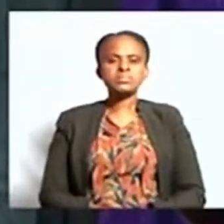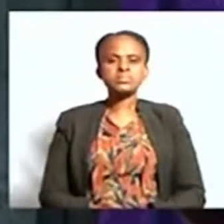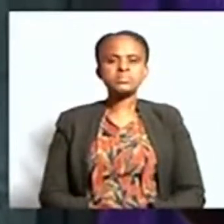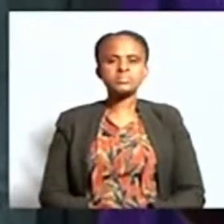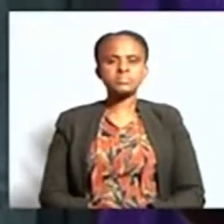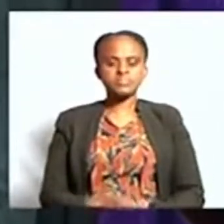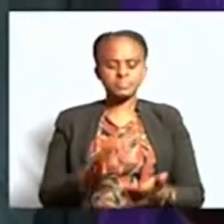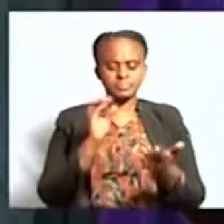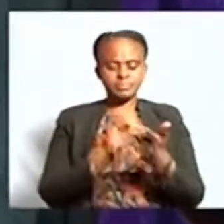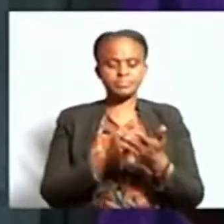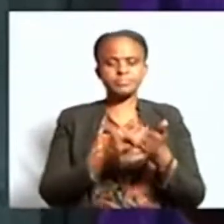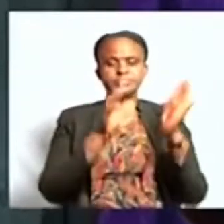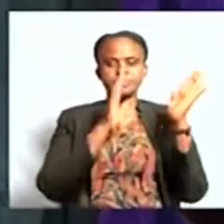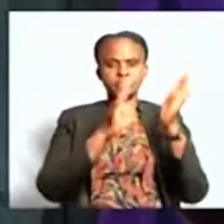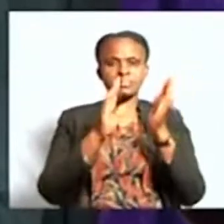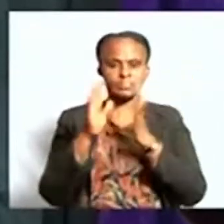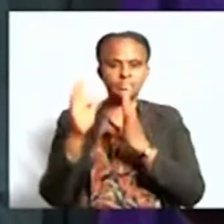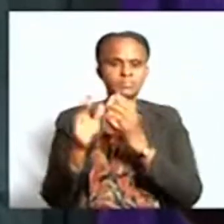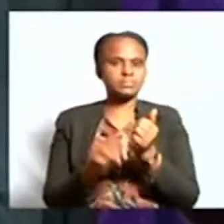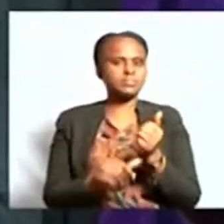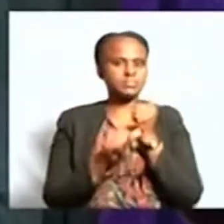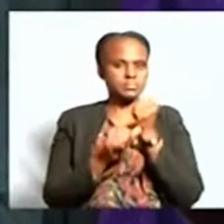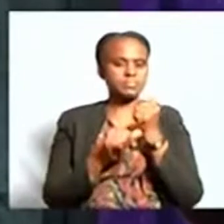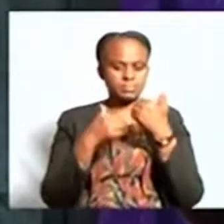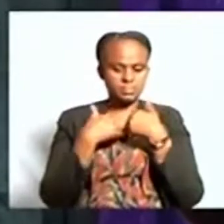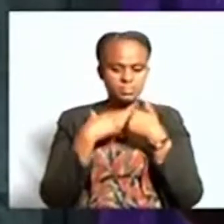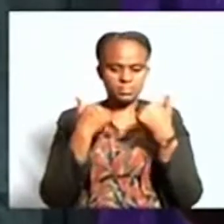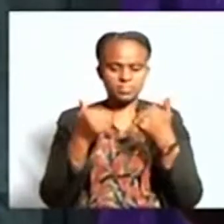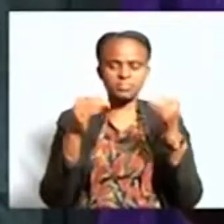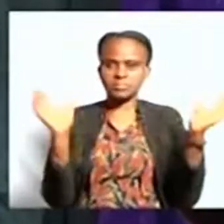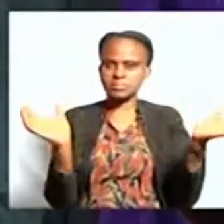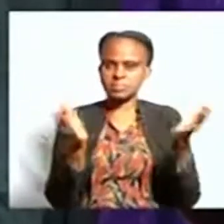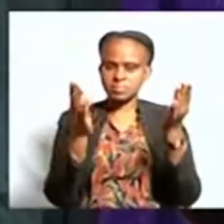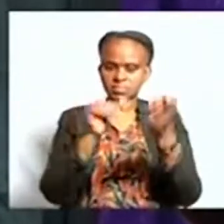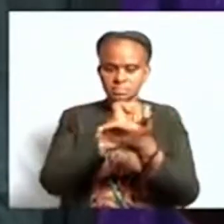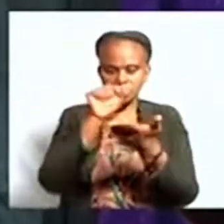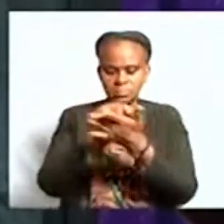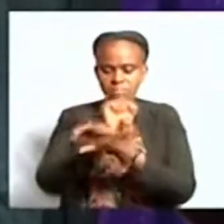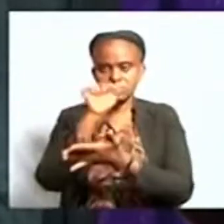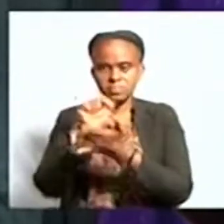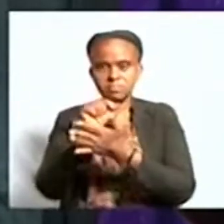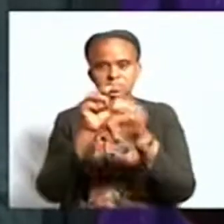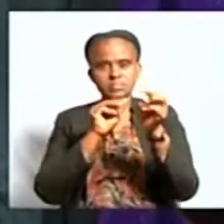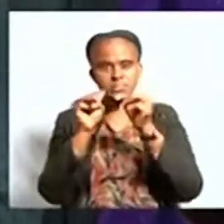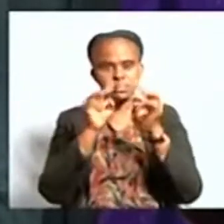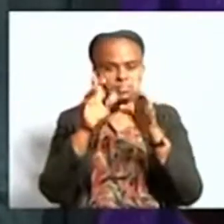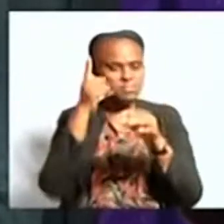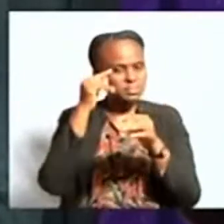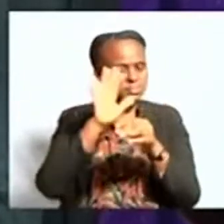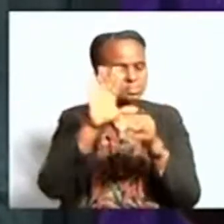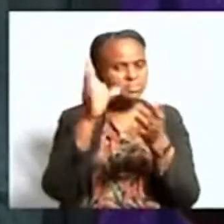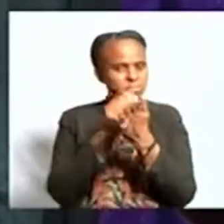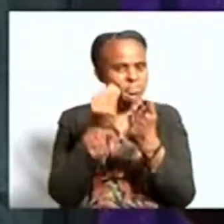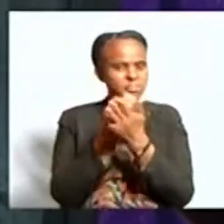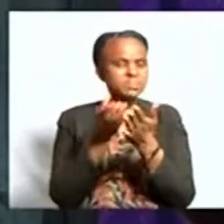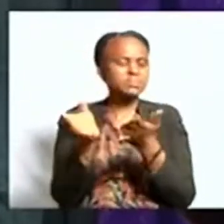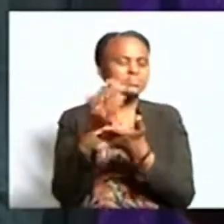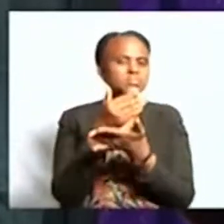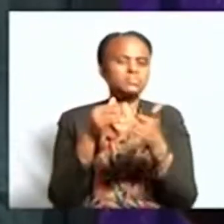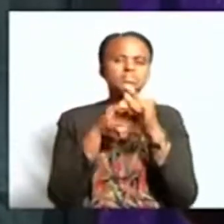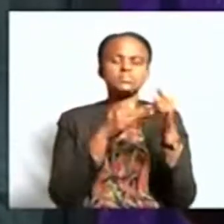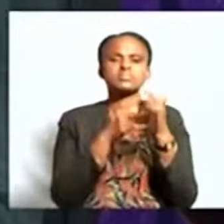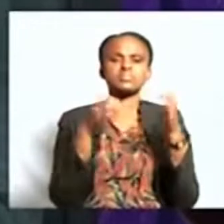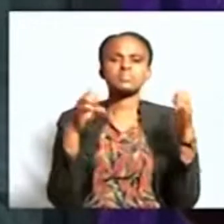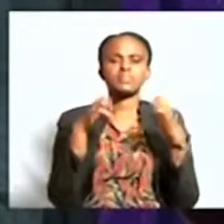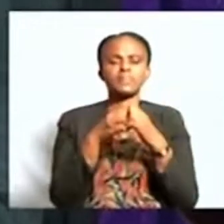Measures put in place. The agency has enhanced checks for station managers over revenue collections against